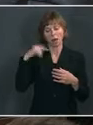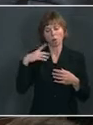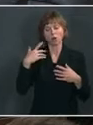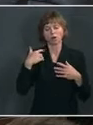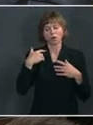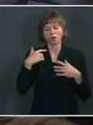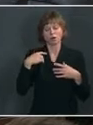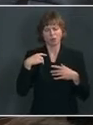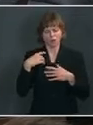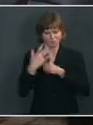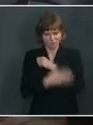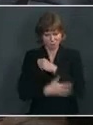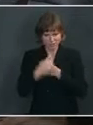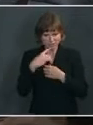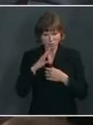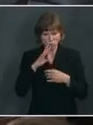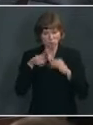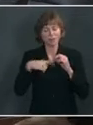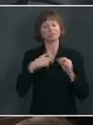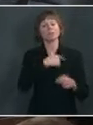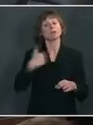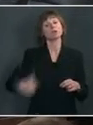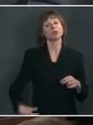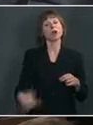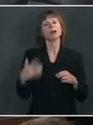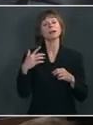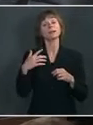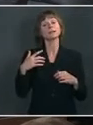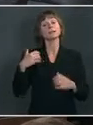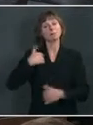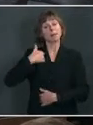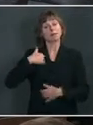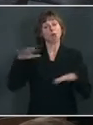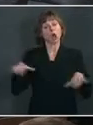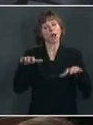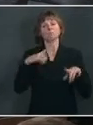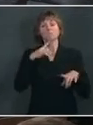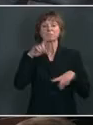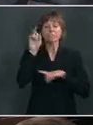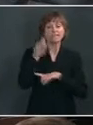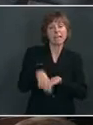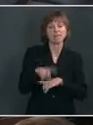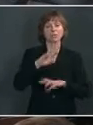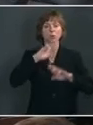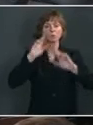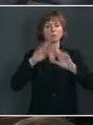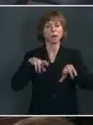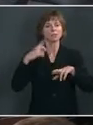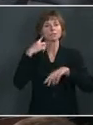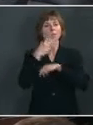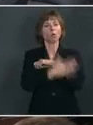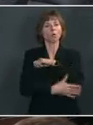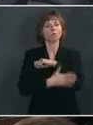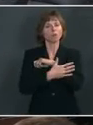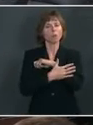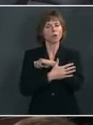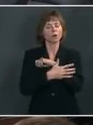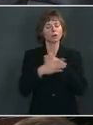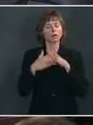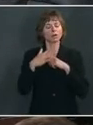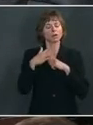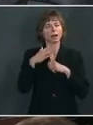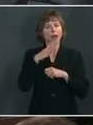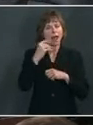yesterday that the Chinese military activities in the Taiwan Strait is a necessary response to foreign intervention and that